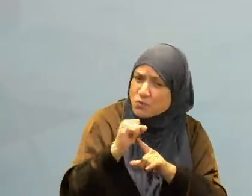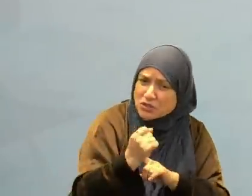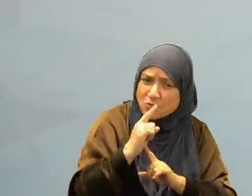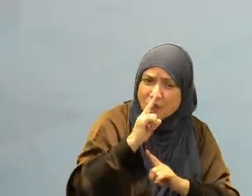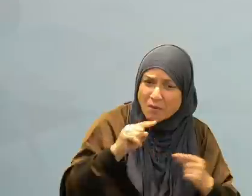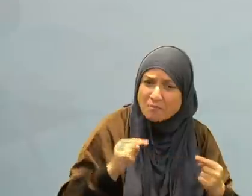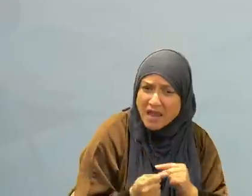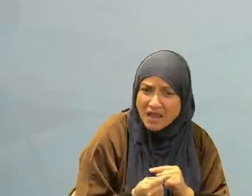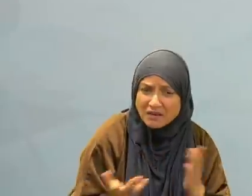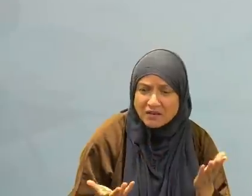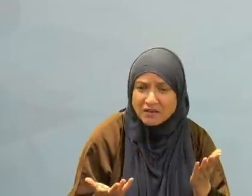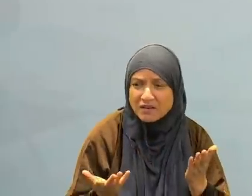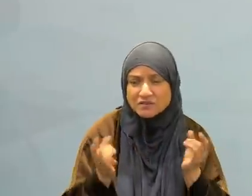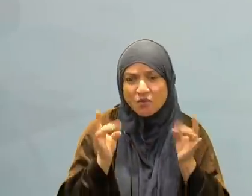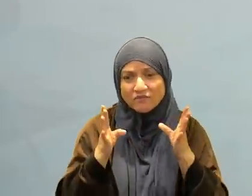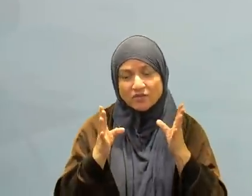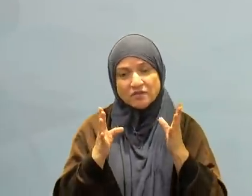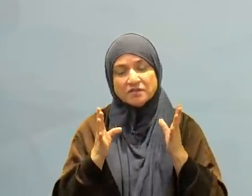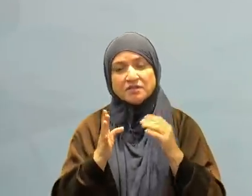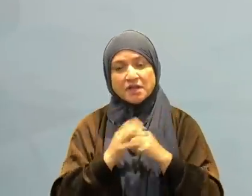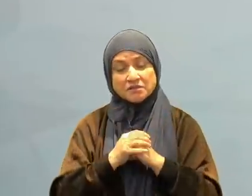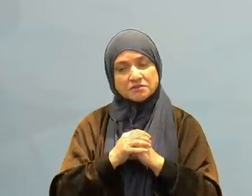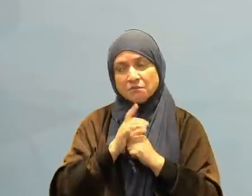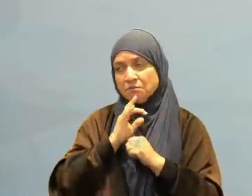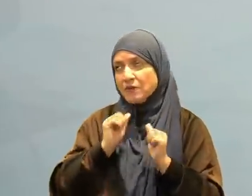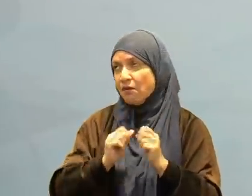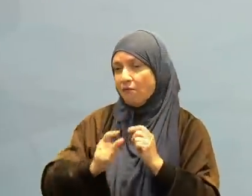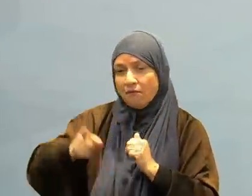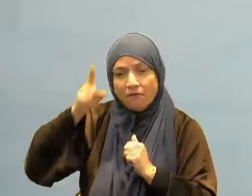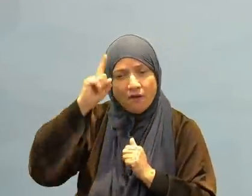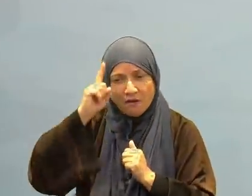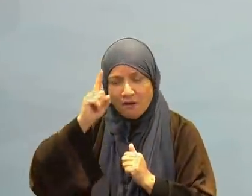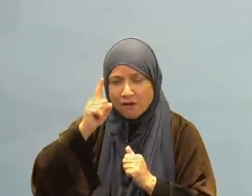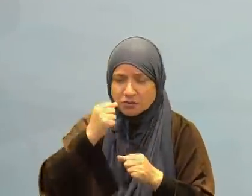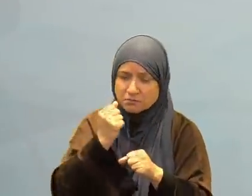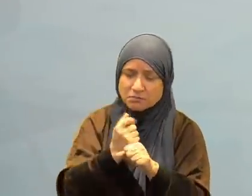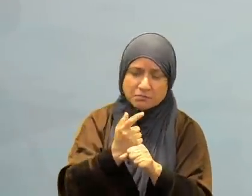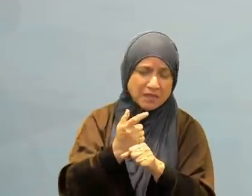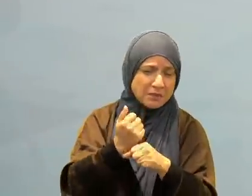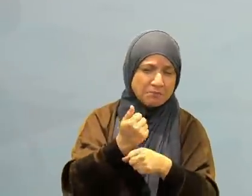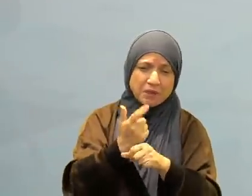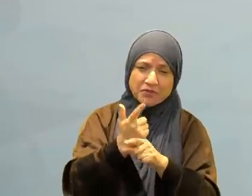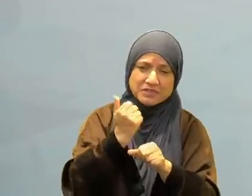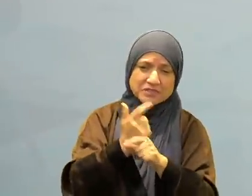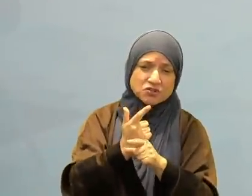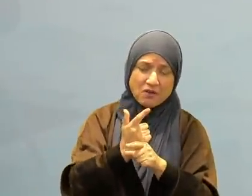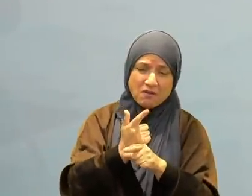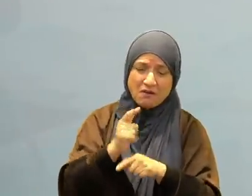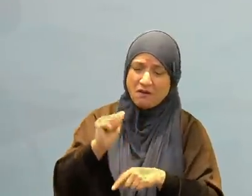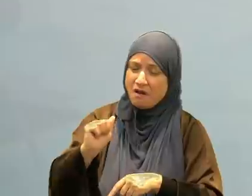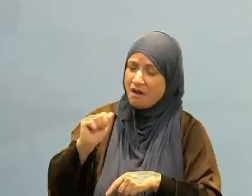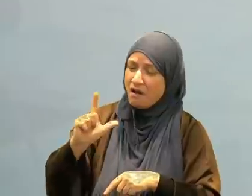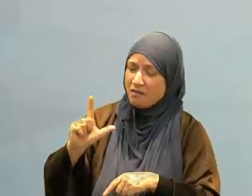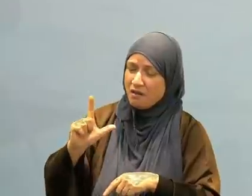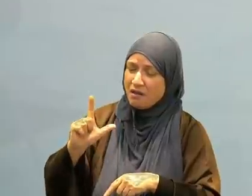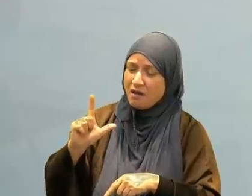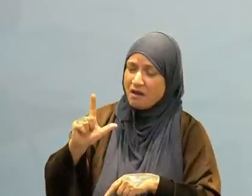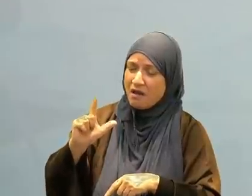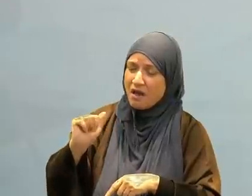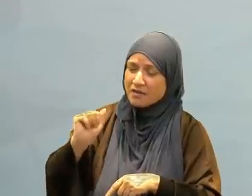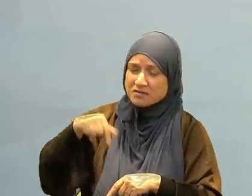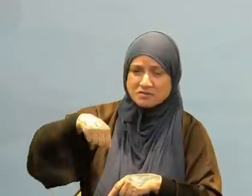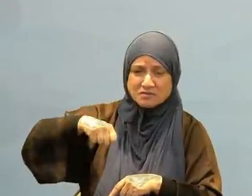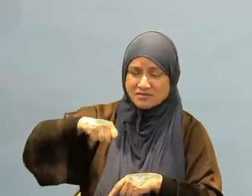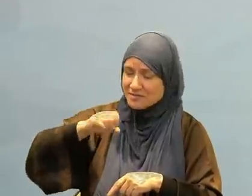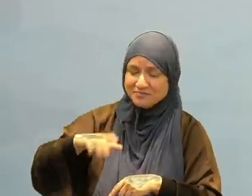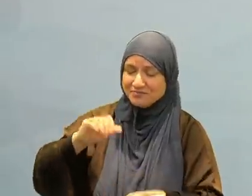brothers and sisters in Al-Aqsa and in India and wherever it is, the places that we have not mentioned. May Allah subhanahu wa ta'ala alleviate their pain, their trials.